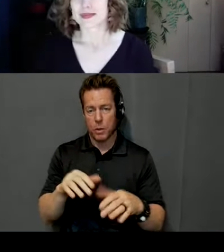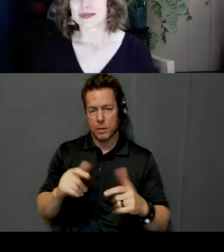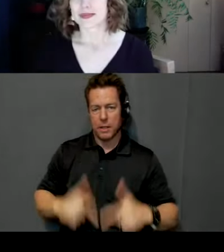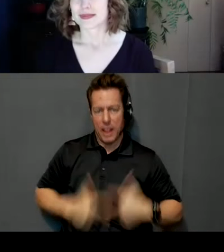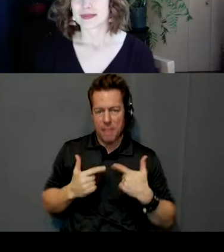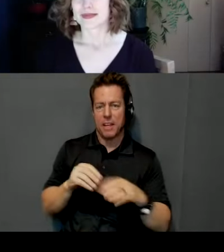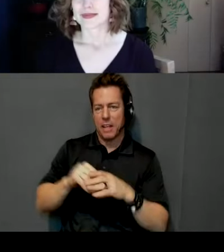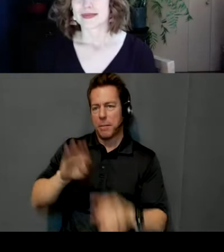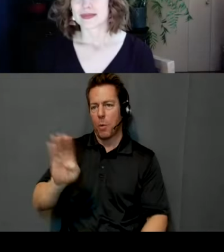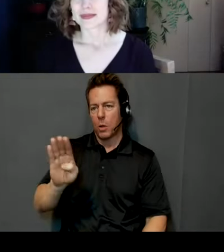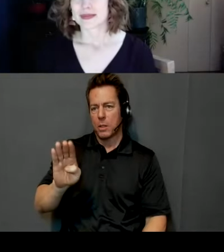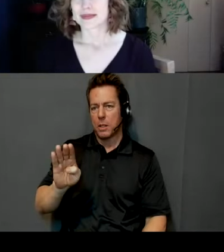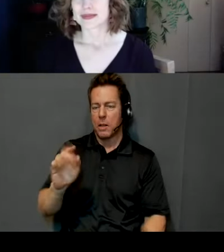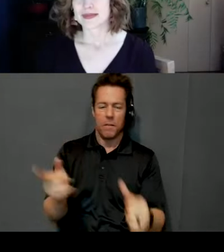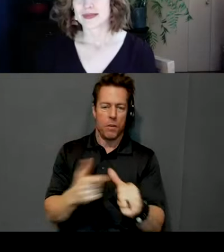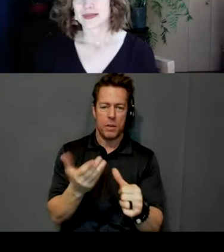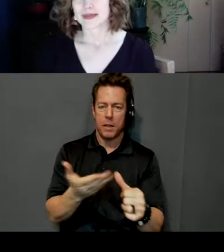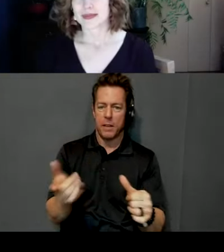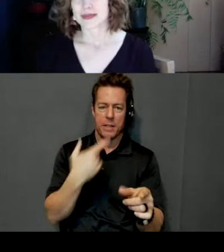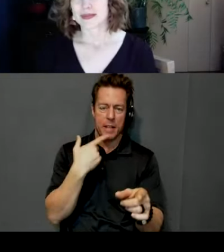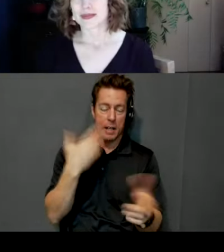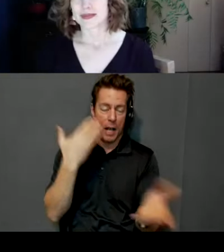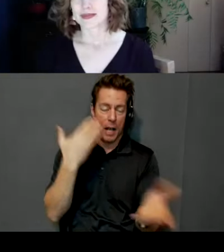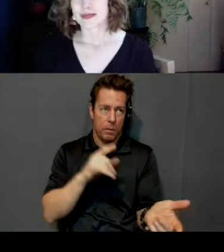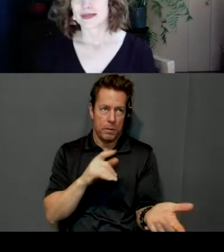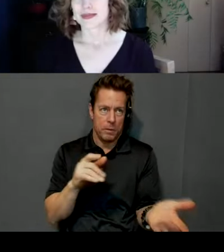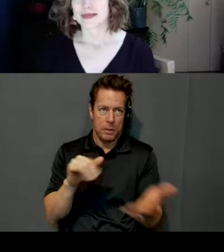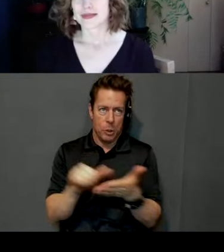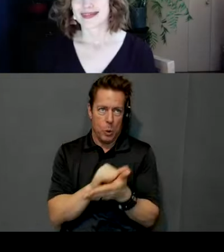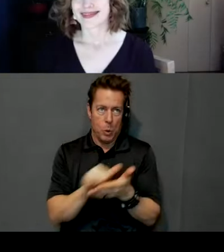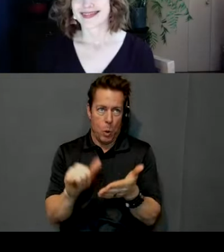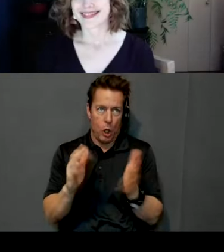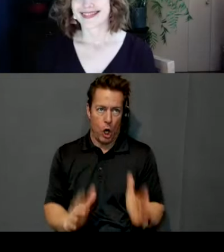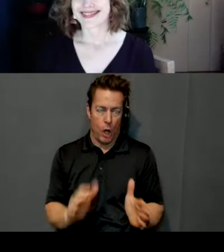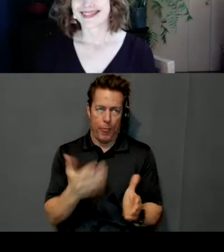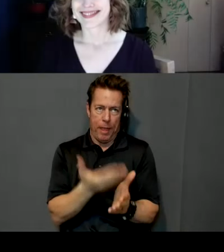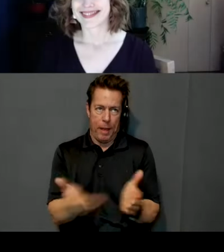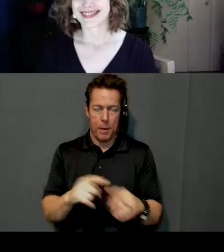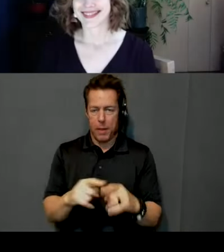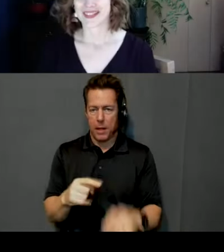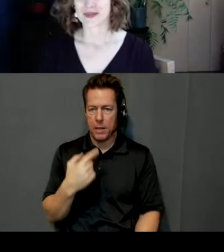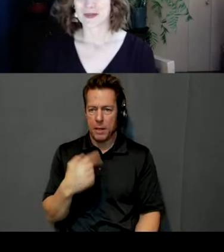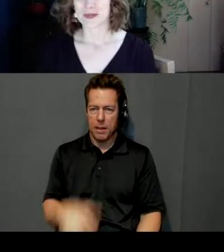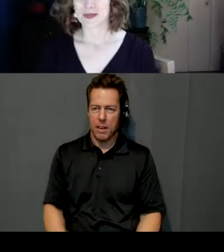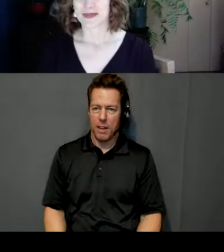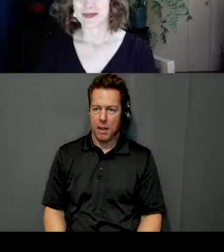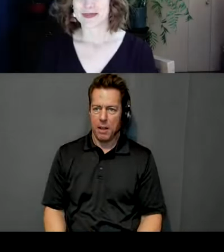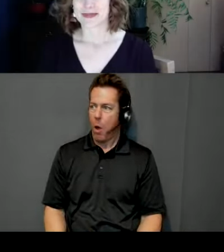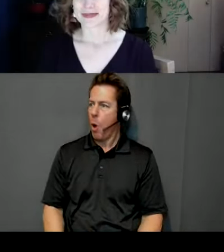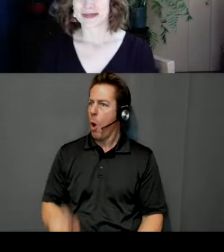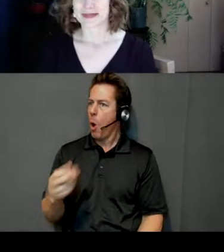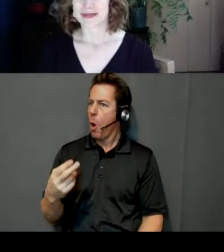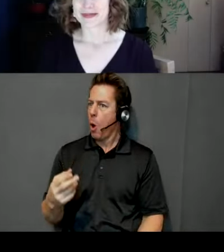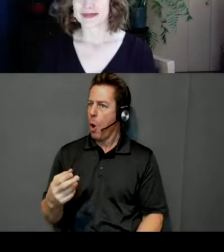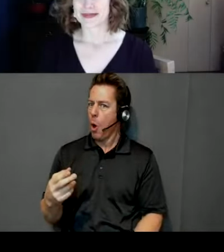in Boise, the first thing they said, and I don't know if this is like a New Yorker thing, but they were just like, "Oh, so you're gonna come